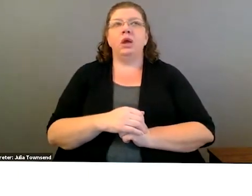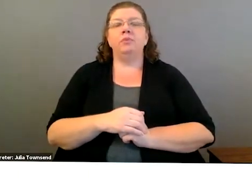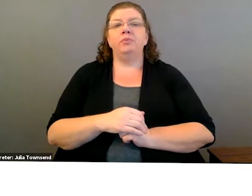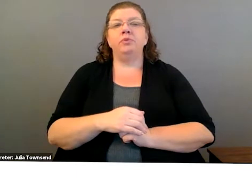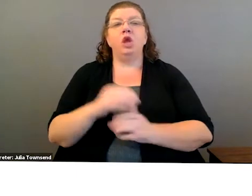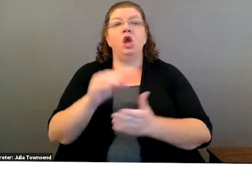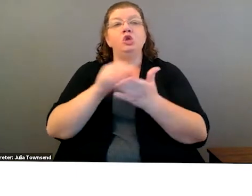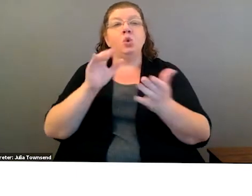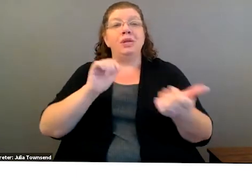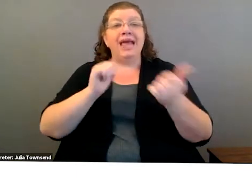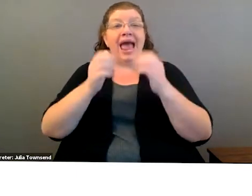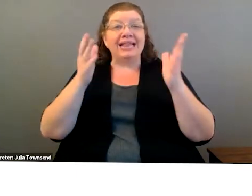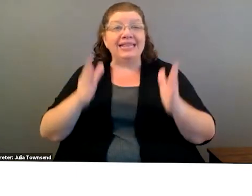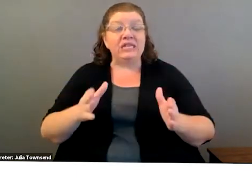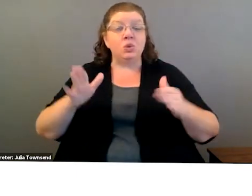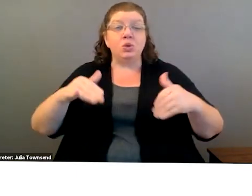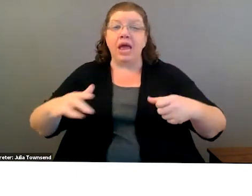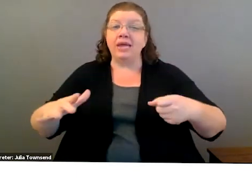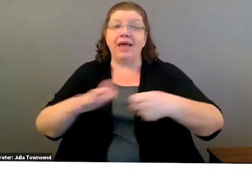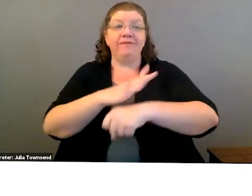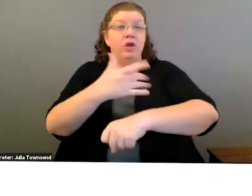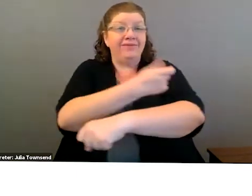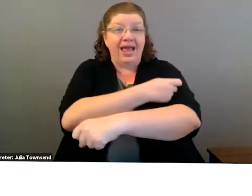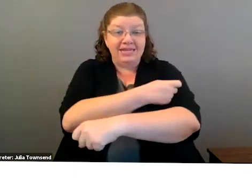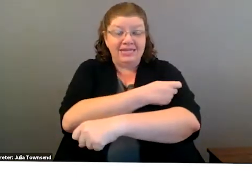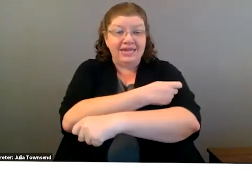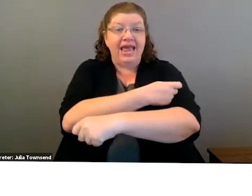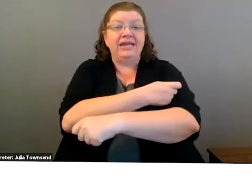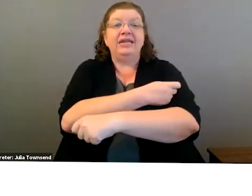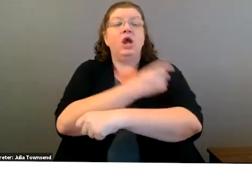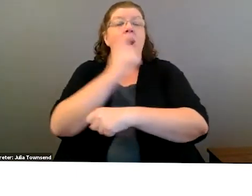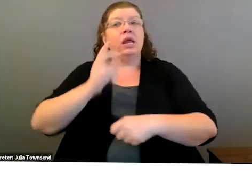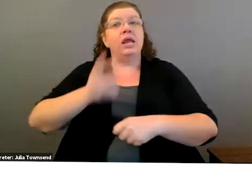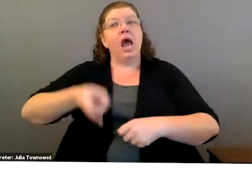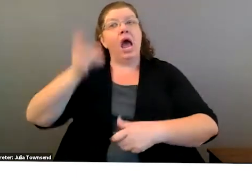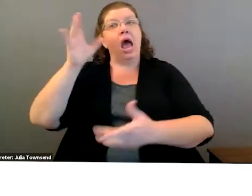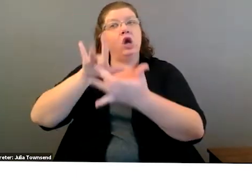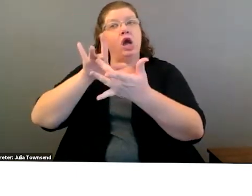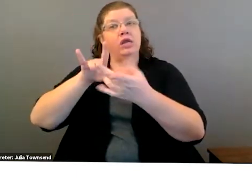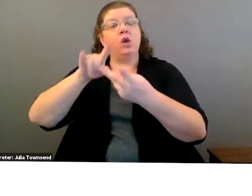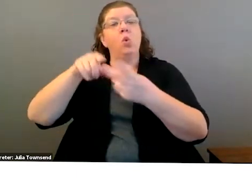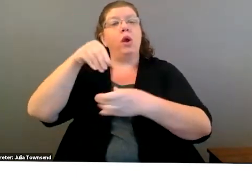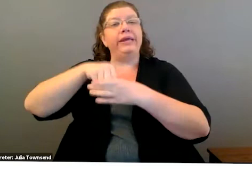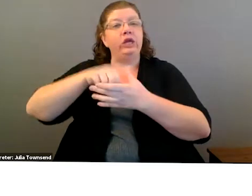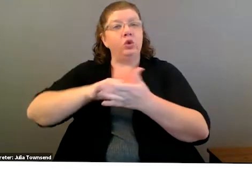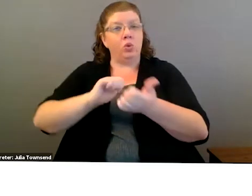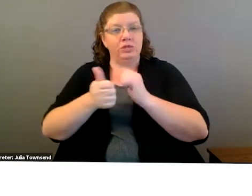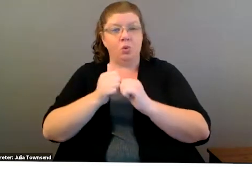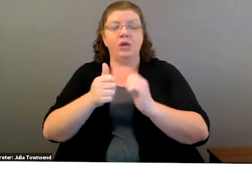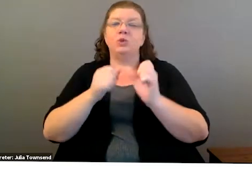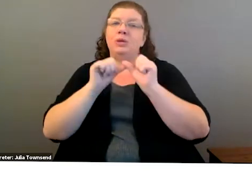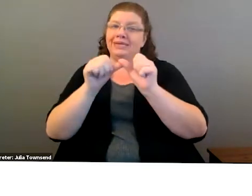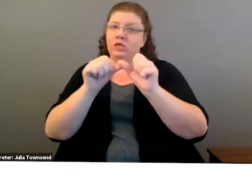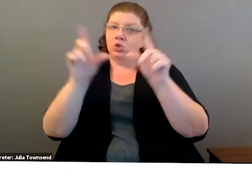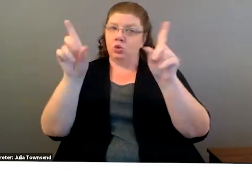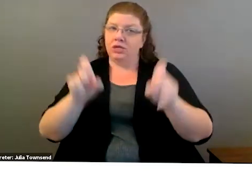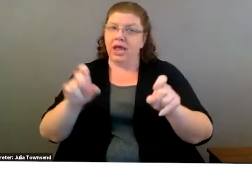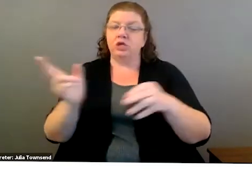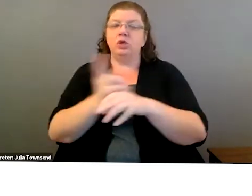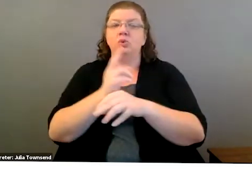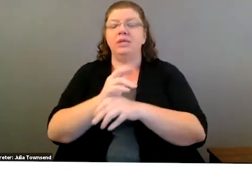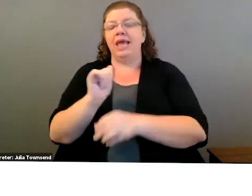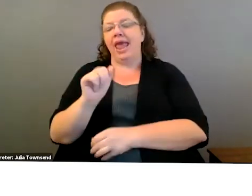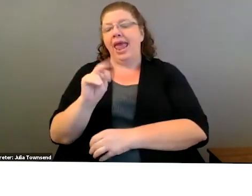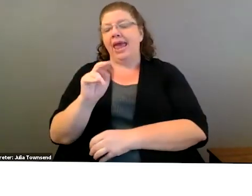Student athletes who are not fully vaccinated and are competing in high contact or indoor sports continue to test using the